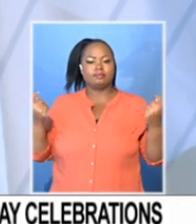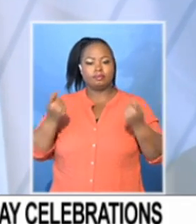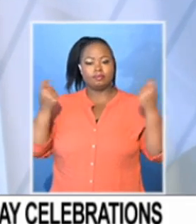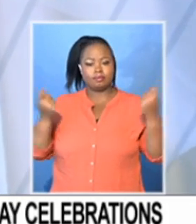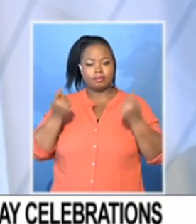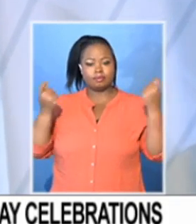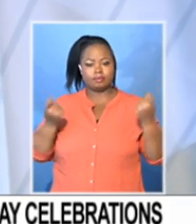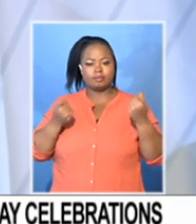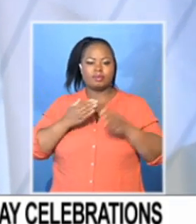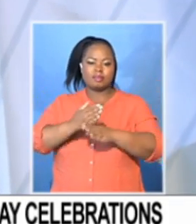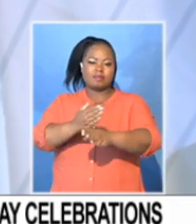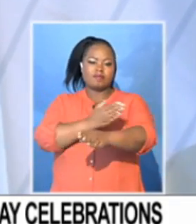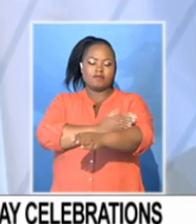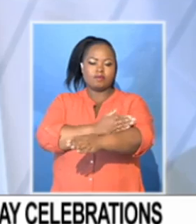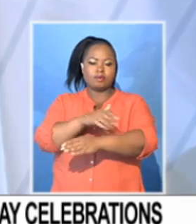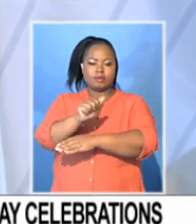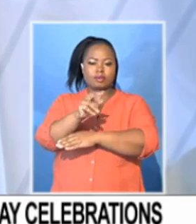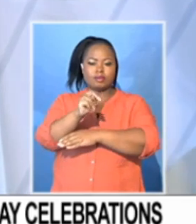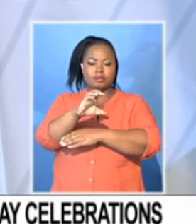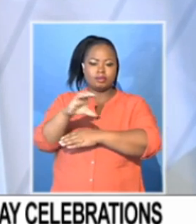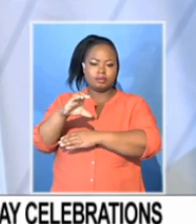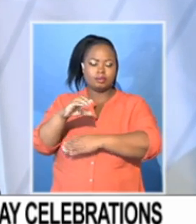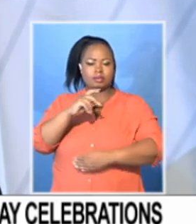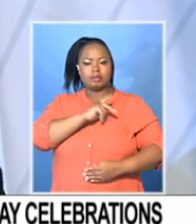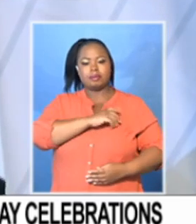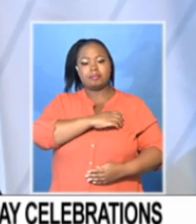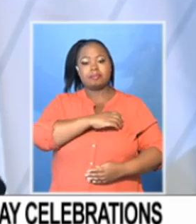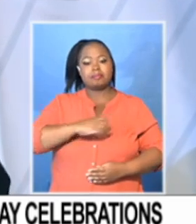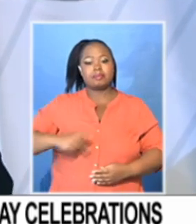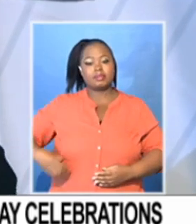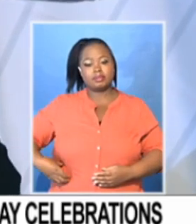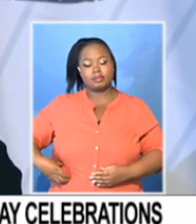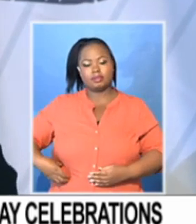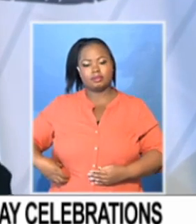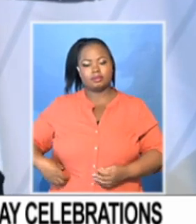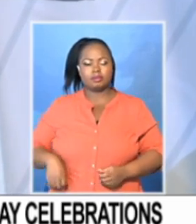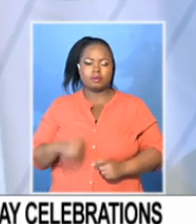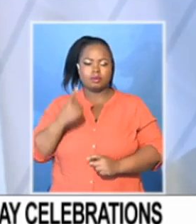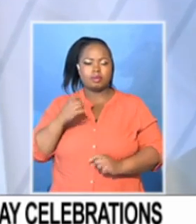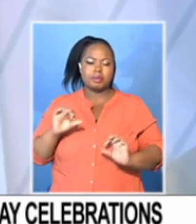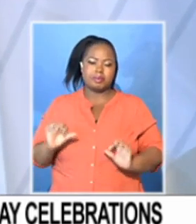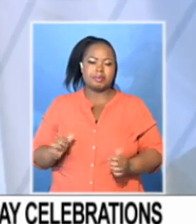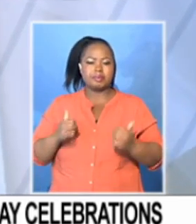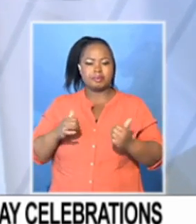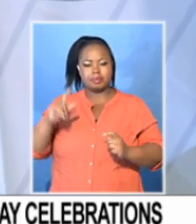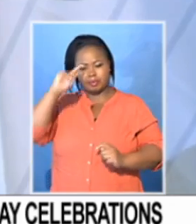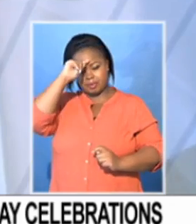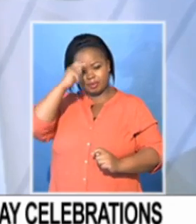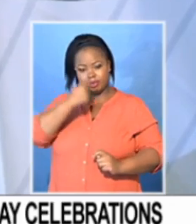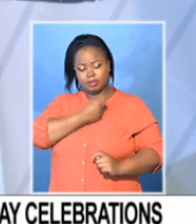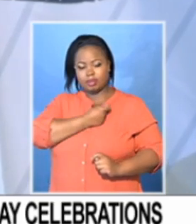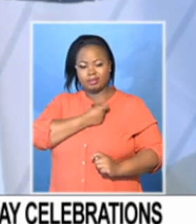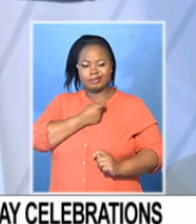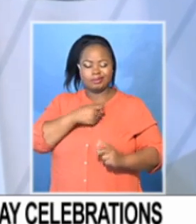former ANC president and one of the greatest sons